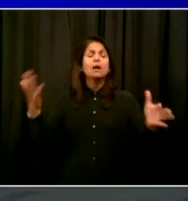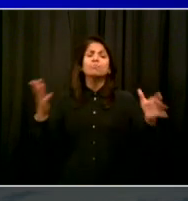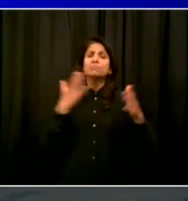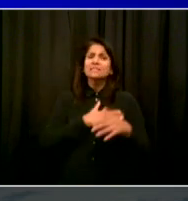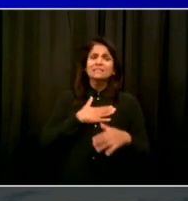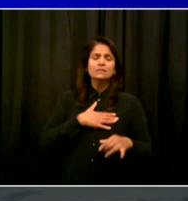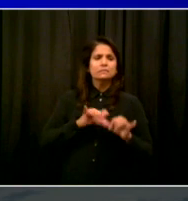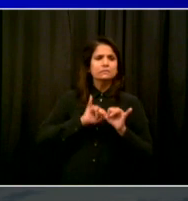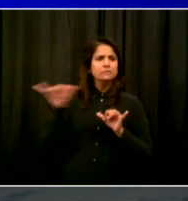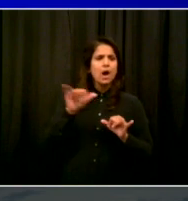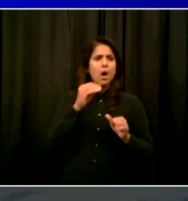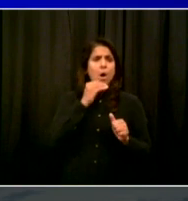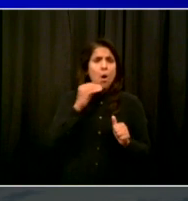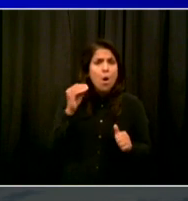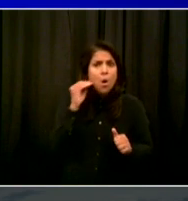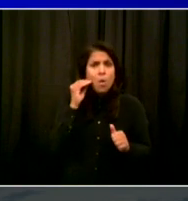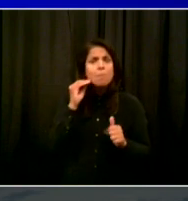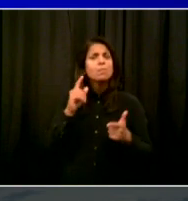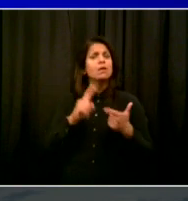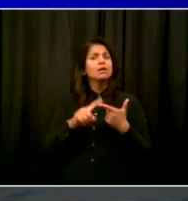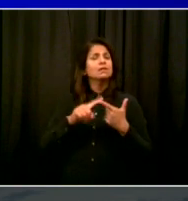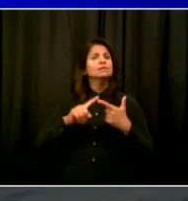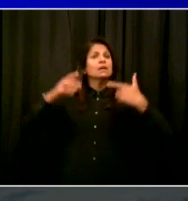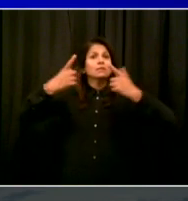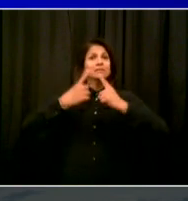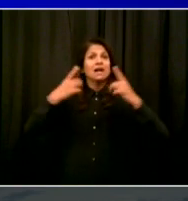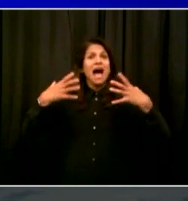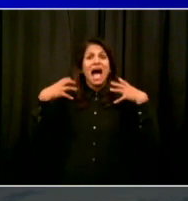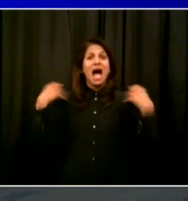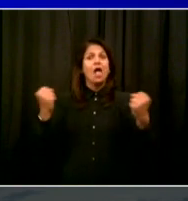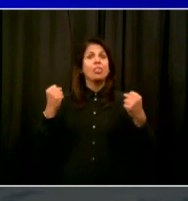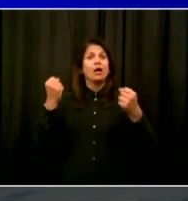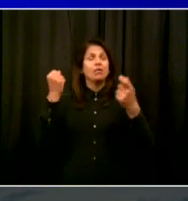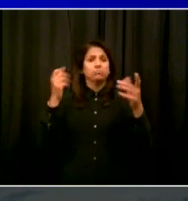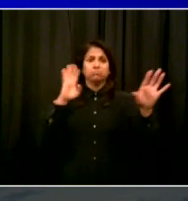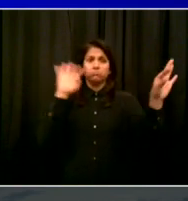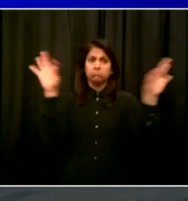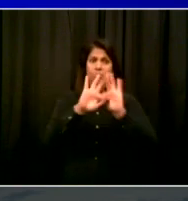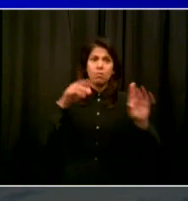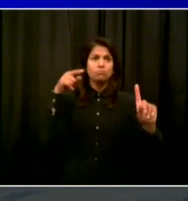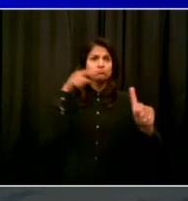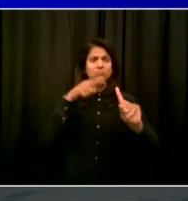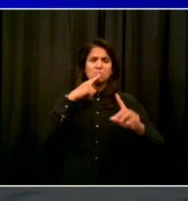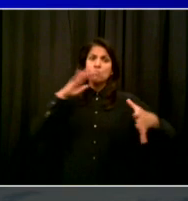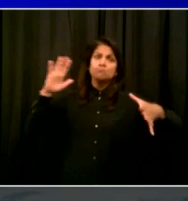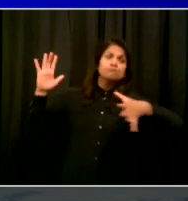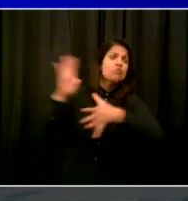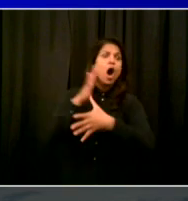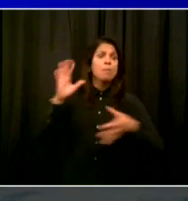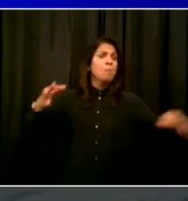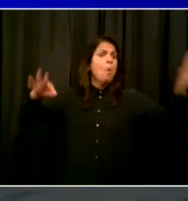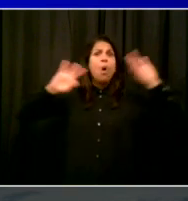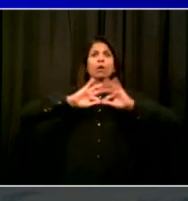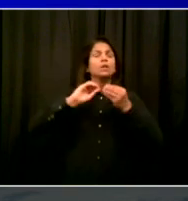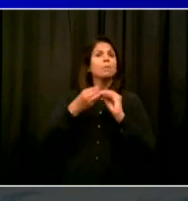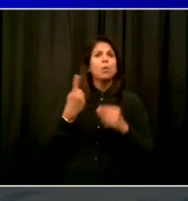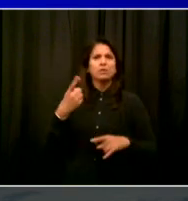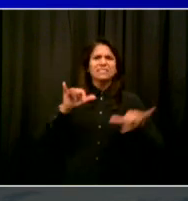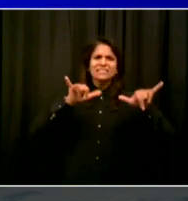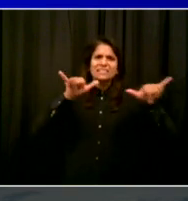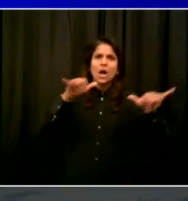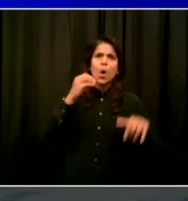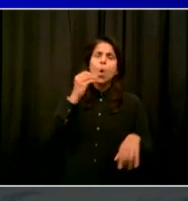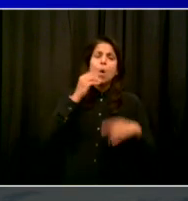also every day. Mask up, maintain distance, wash your hands, stay home if you're ill, and